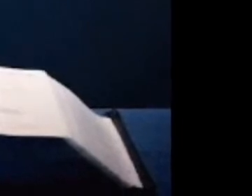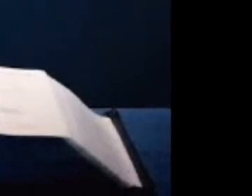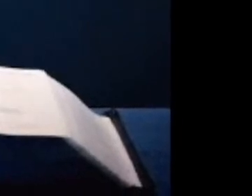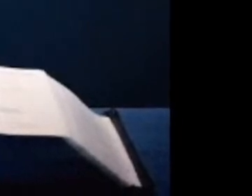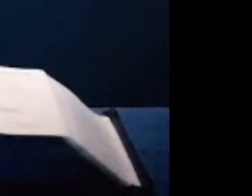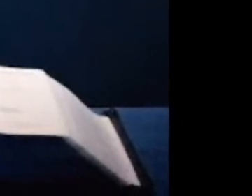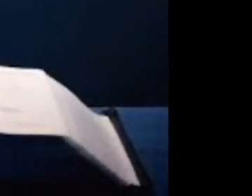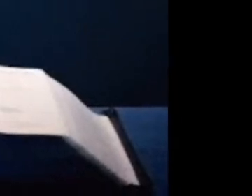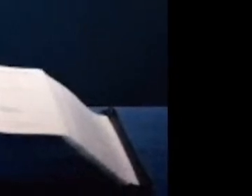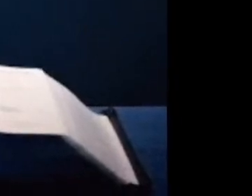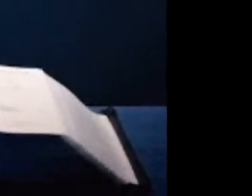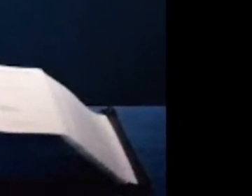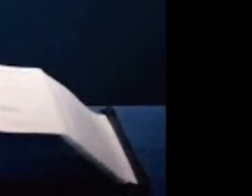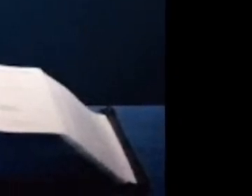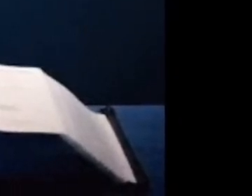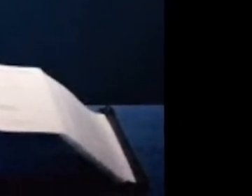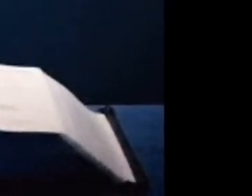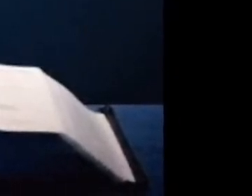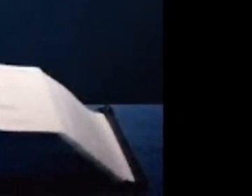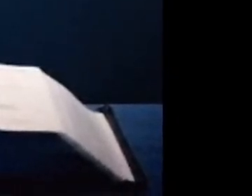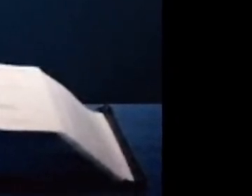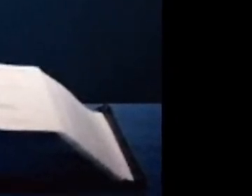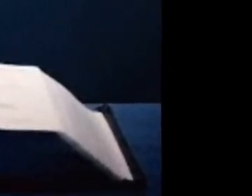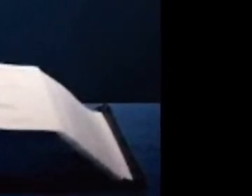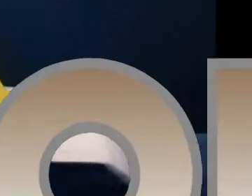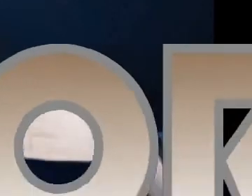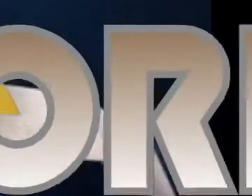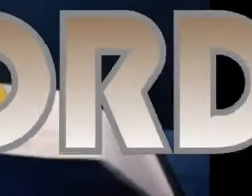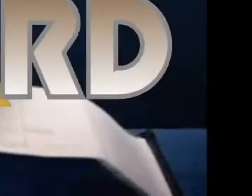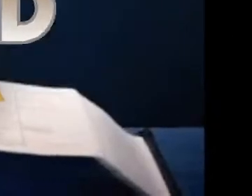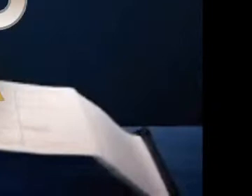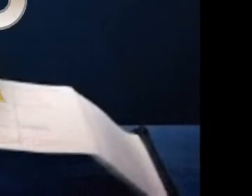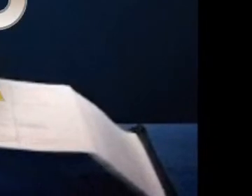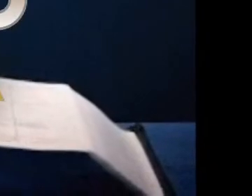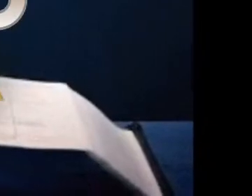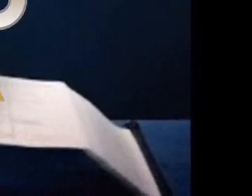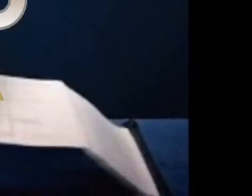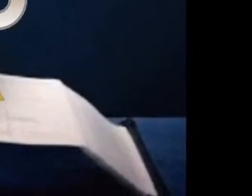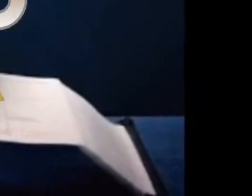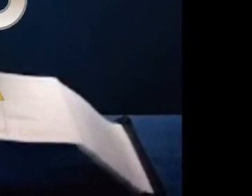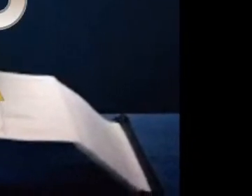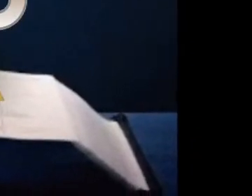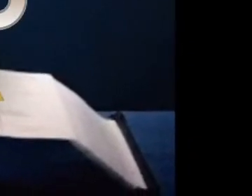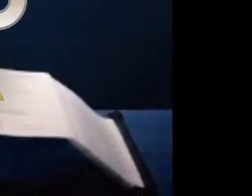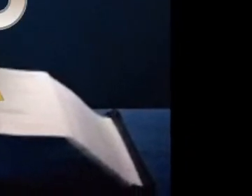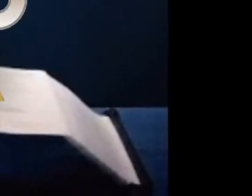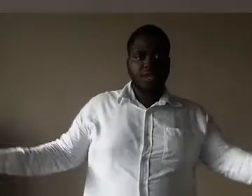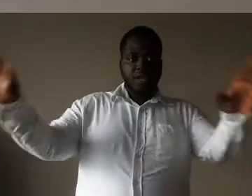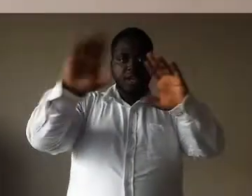ages. I present to you Spotlight on the Word with Derek Downsall.